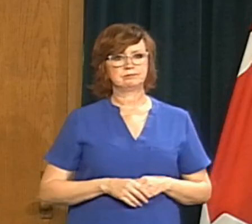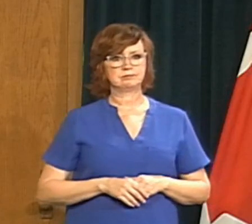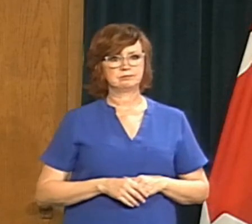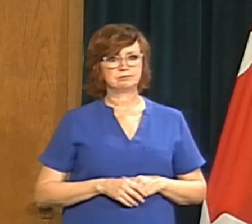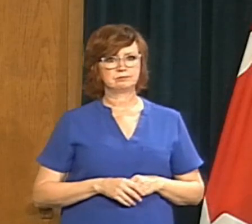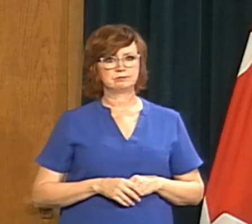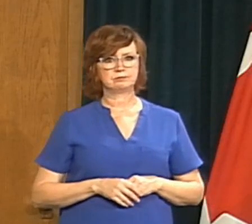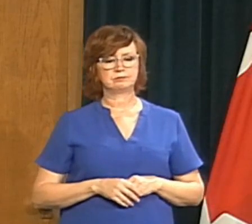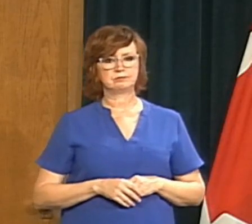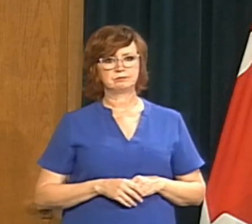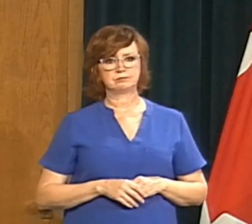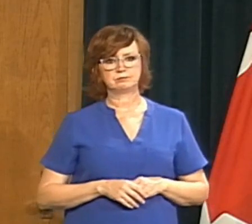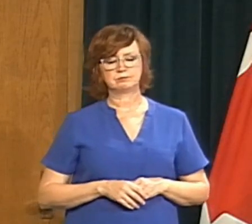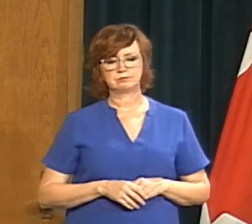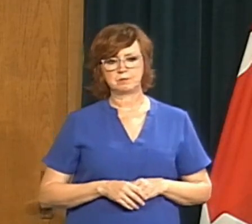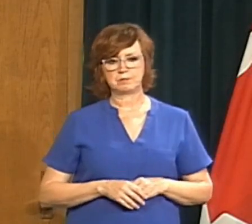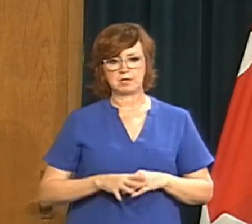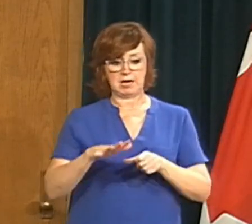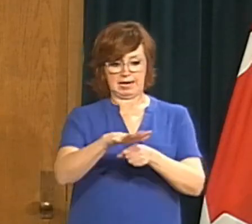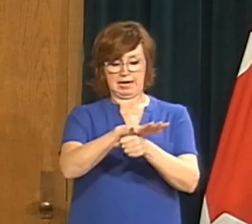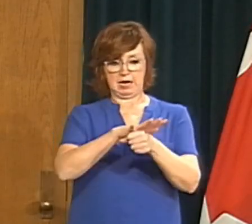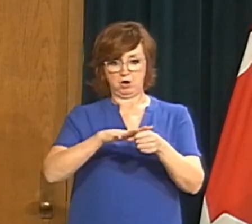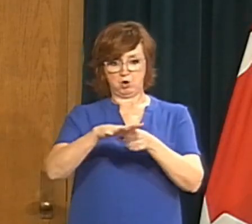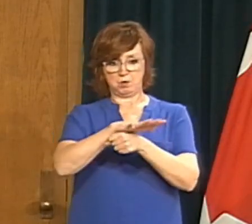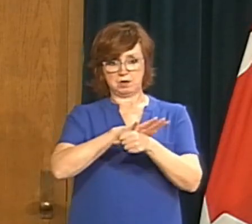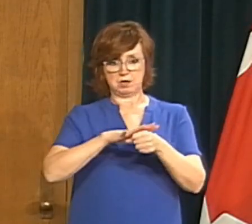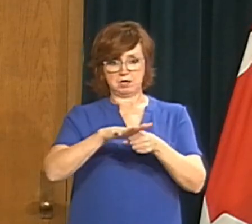you were looking at a geographical